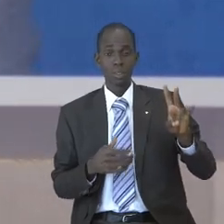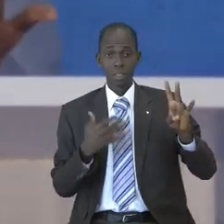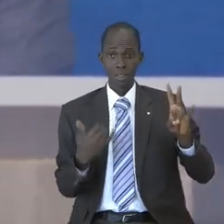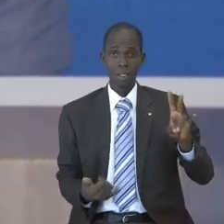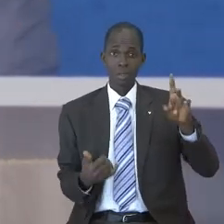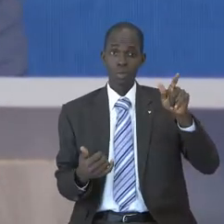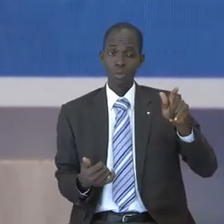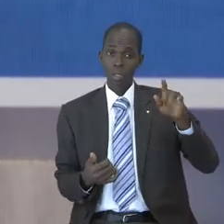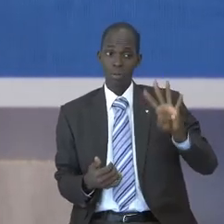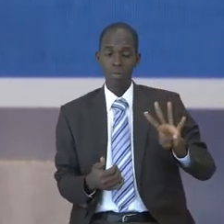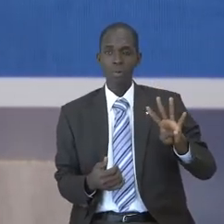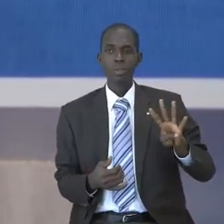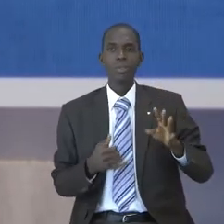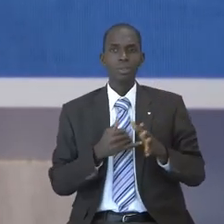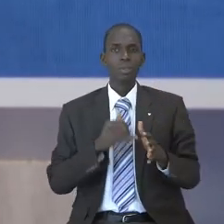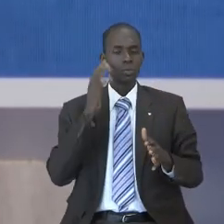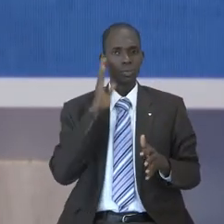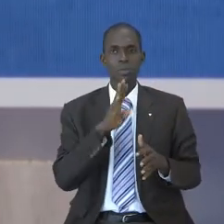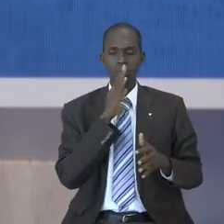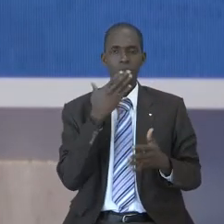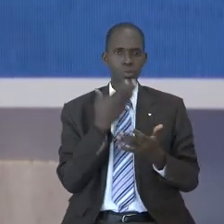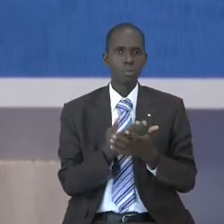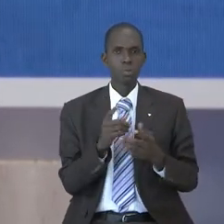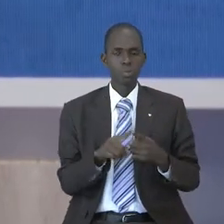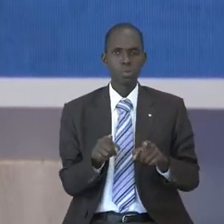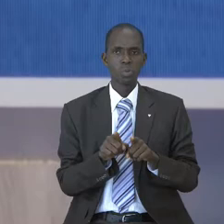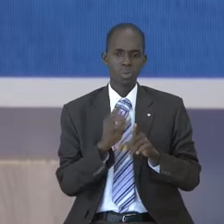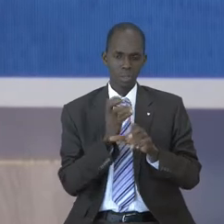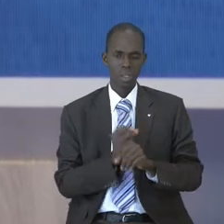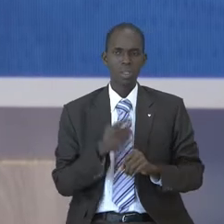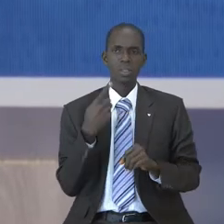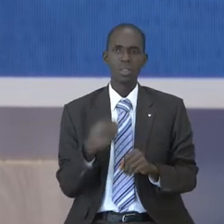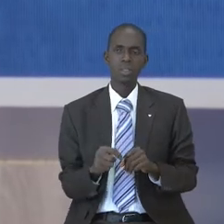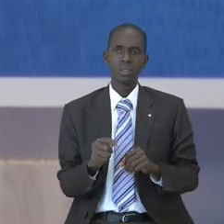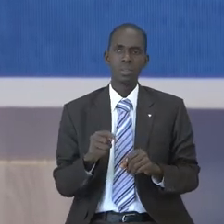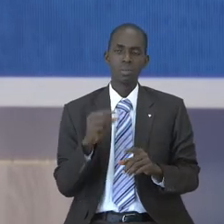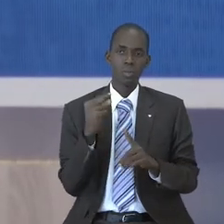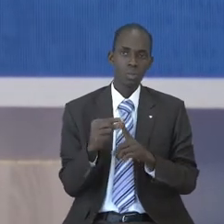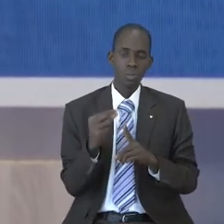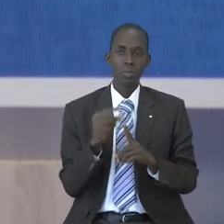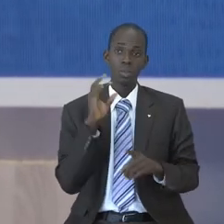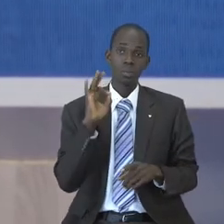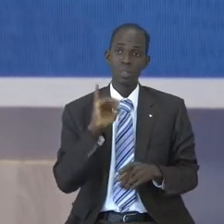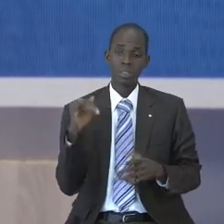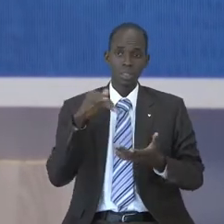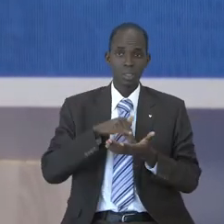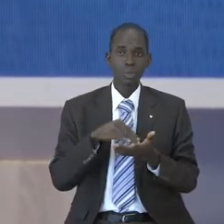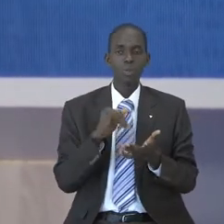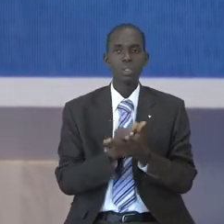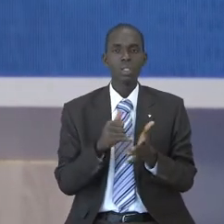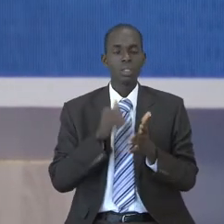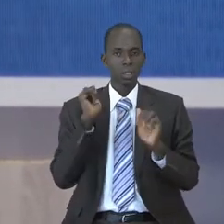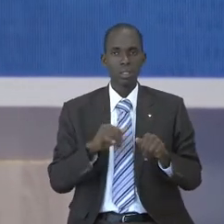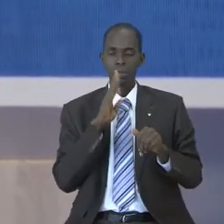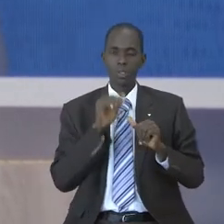it will be good to access the message, so that there will be a continual blessing for you in your